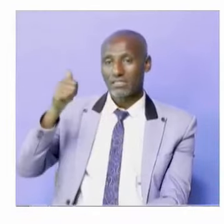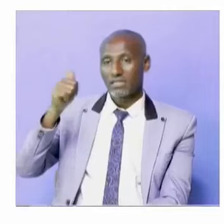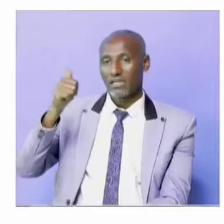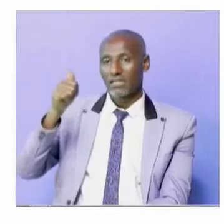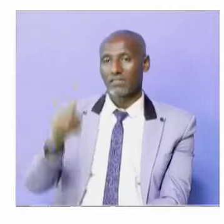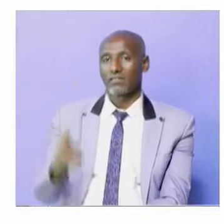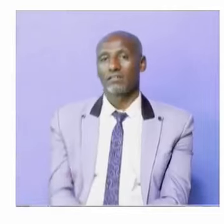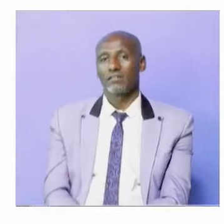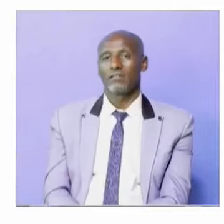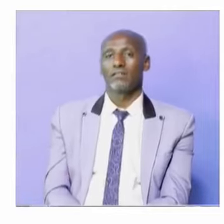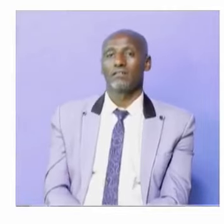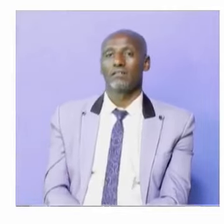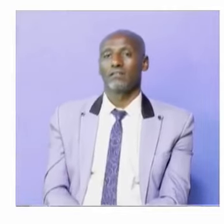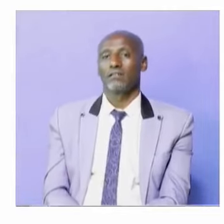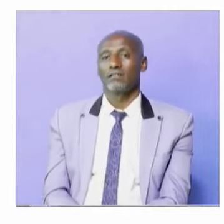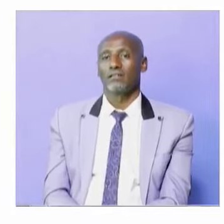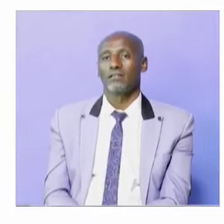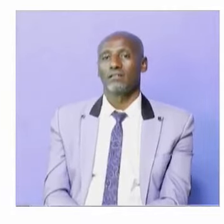2010.